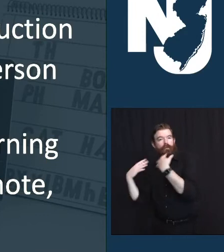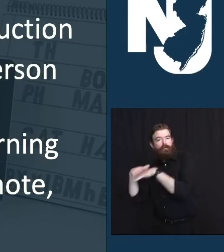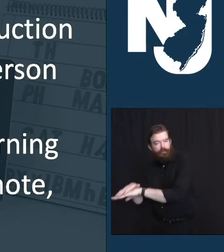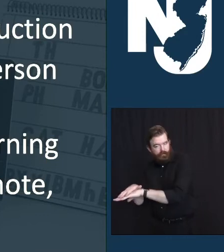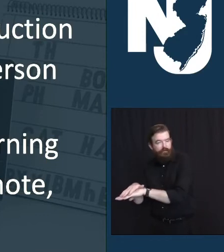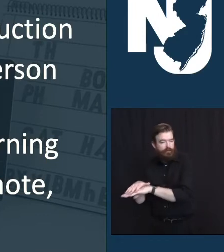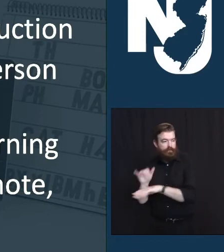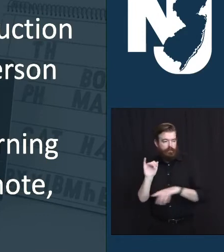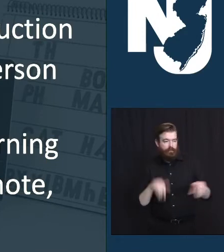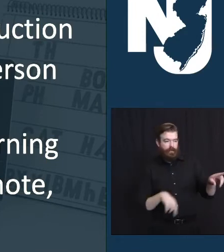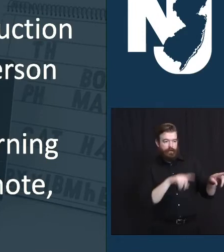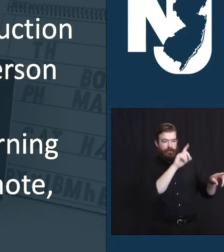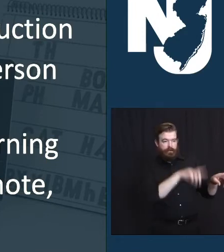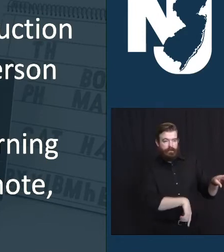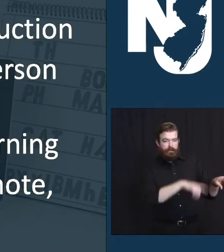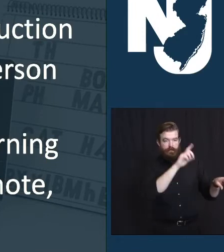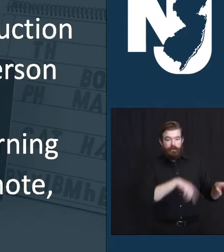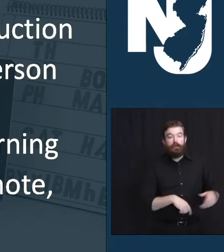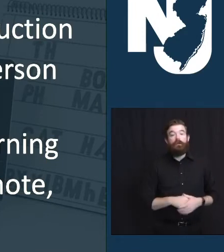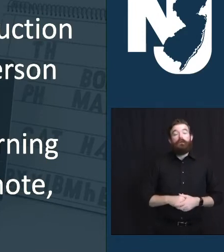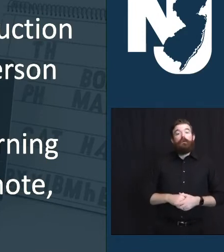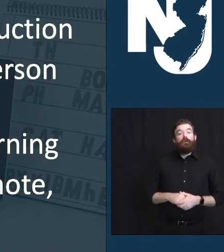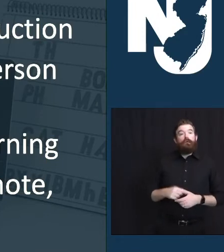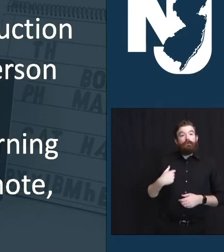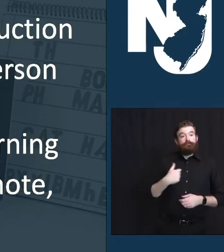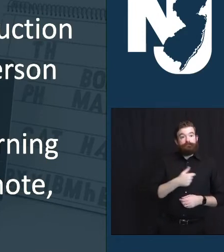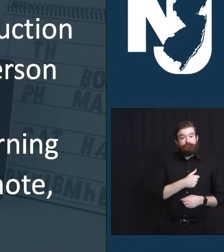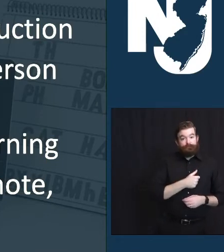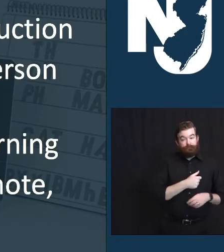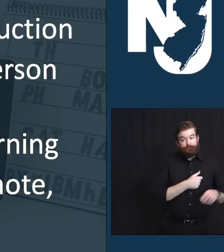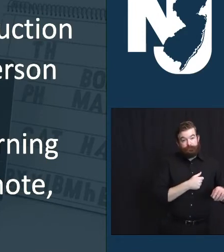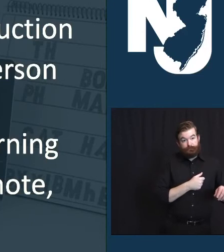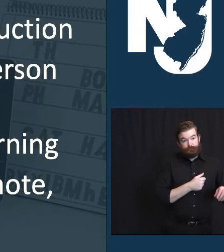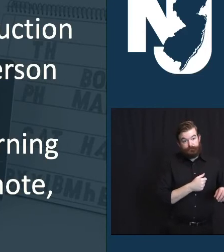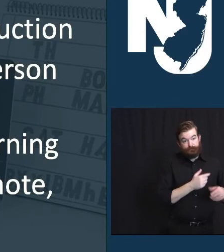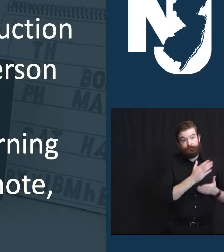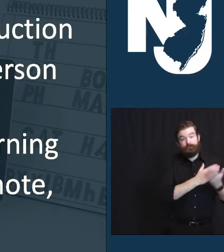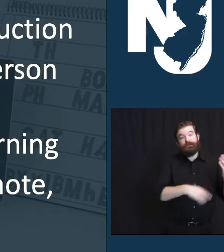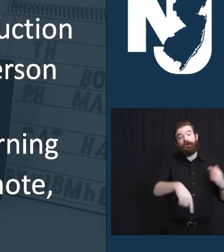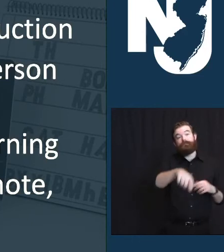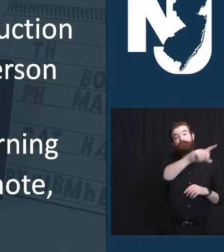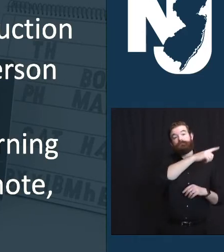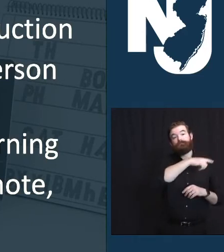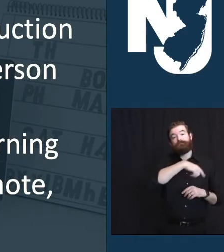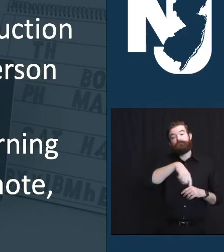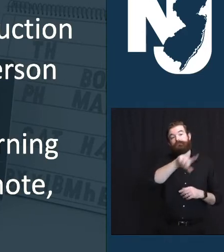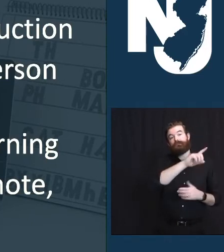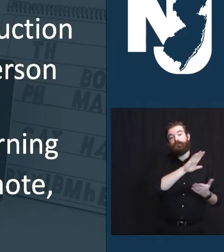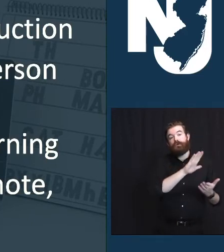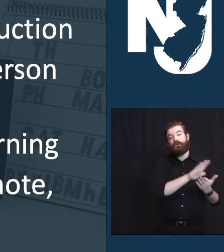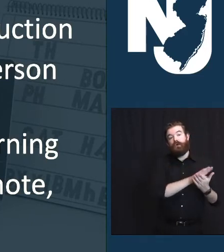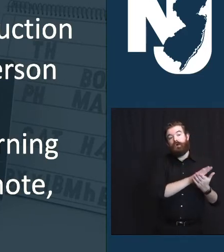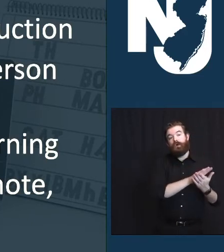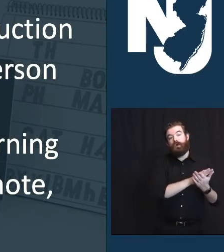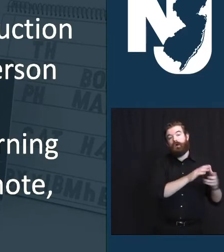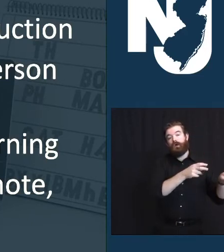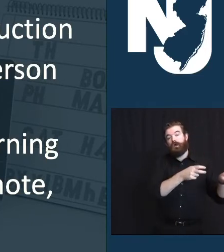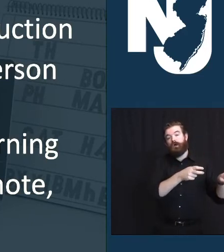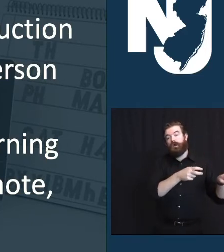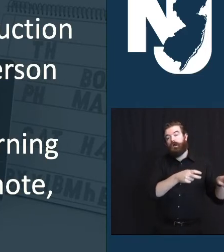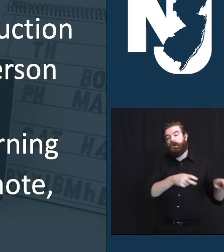remote learning over the past week has been timed with the fact that our schools will close for winter break starting middle of this week